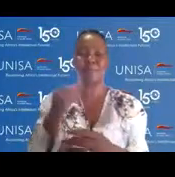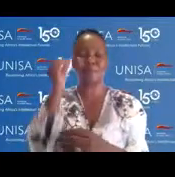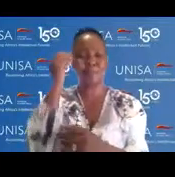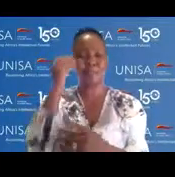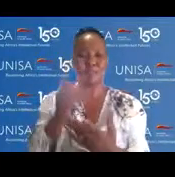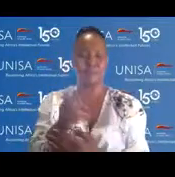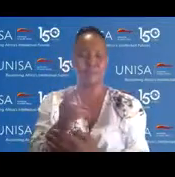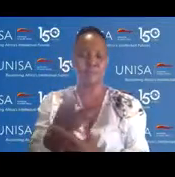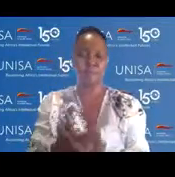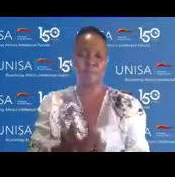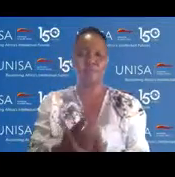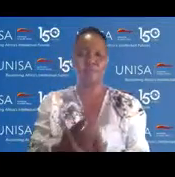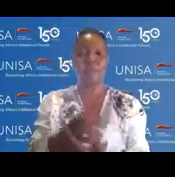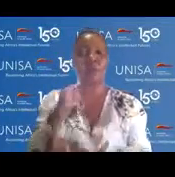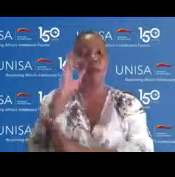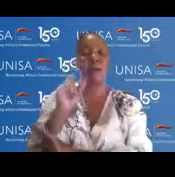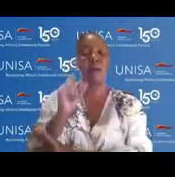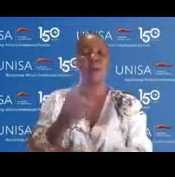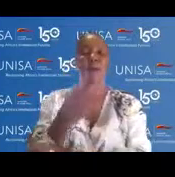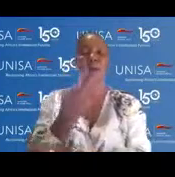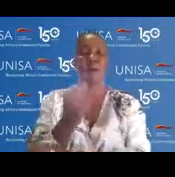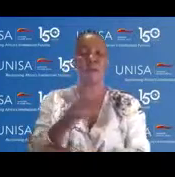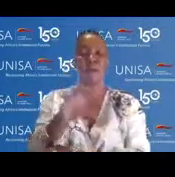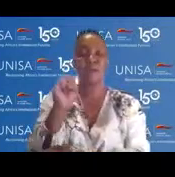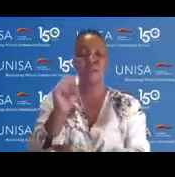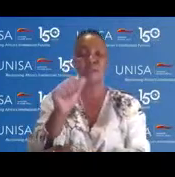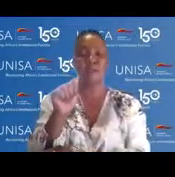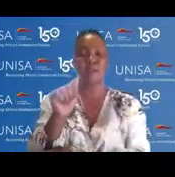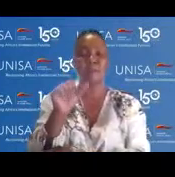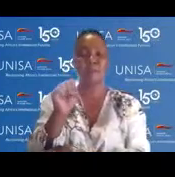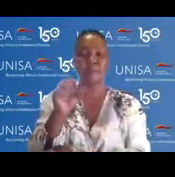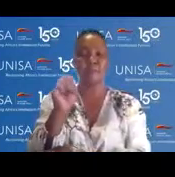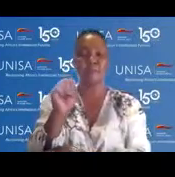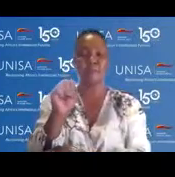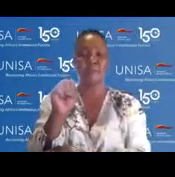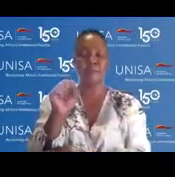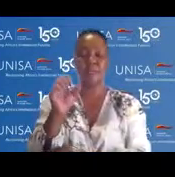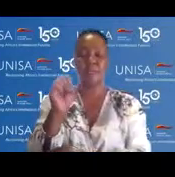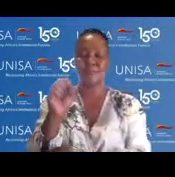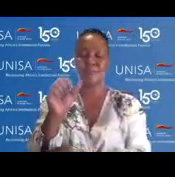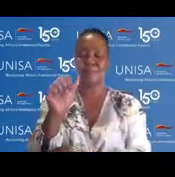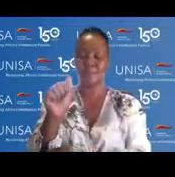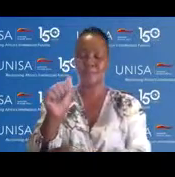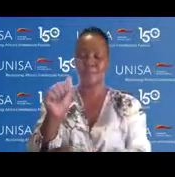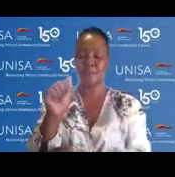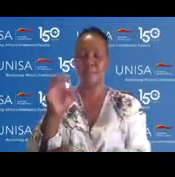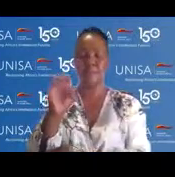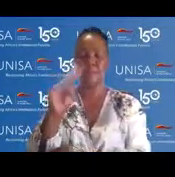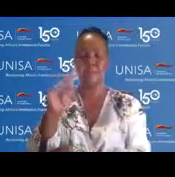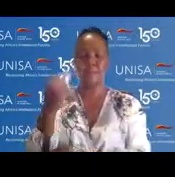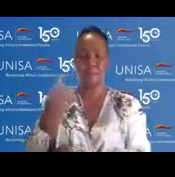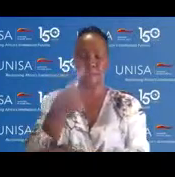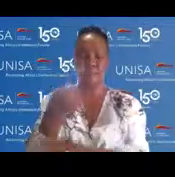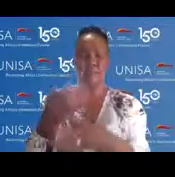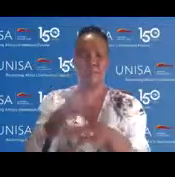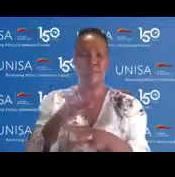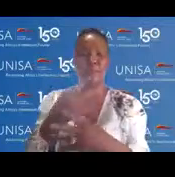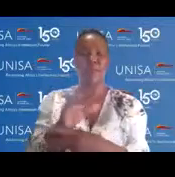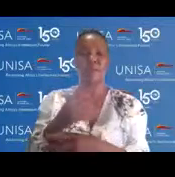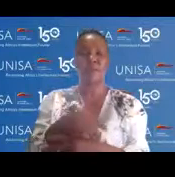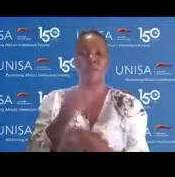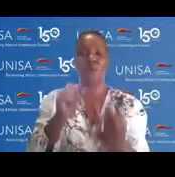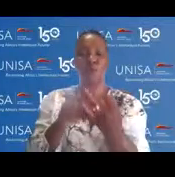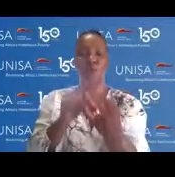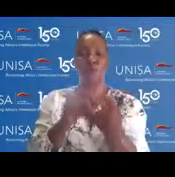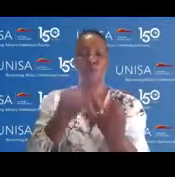remember, guys, you've got a Samsung browser, all right, that you can access, and you've got Google Chrome.